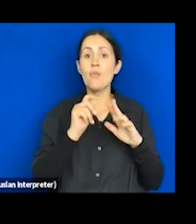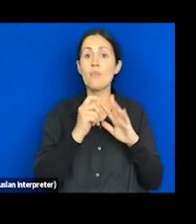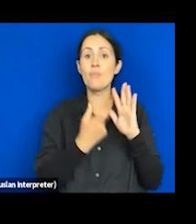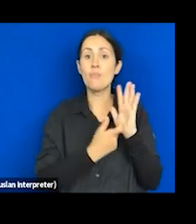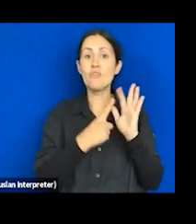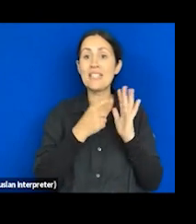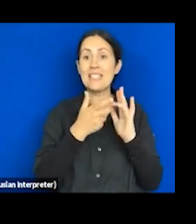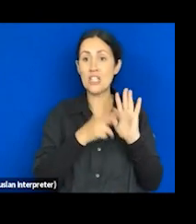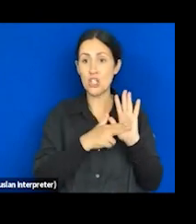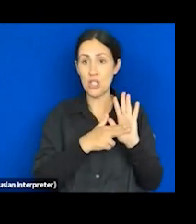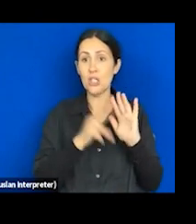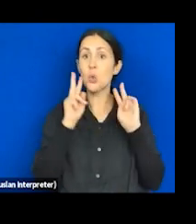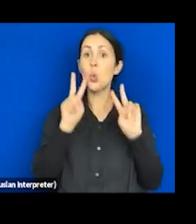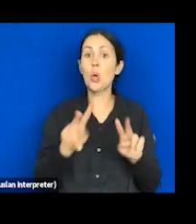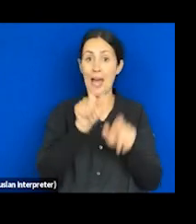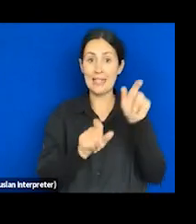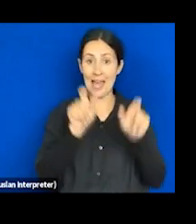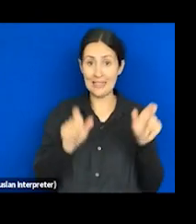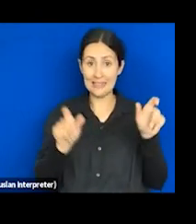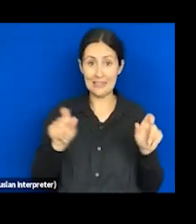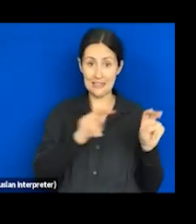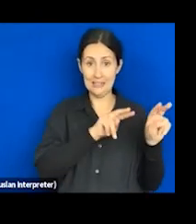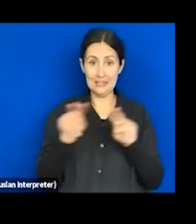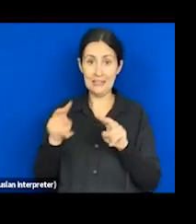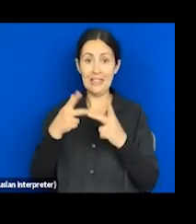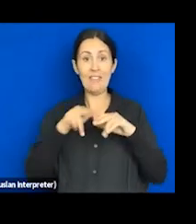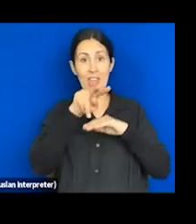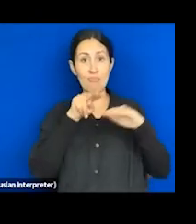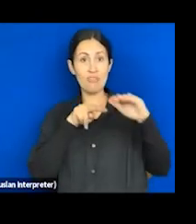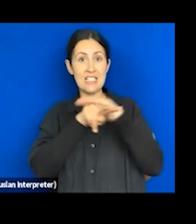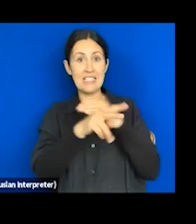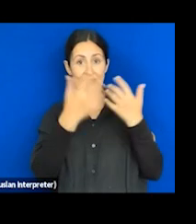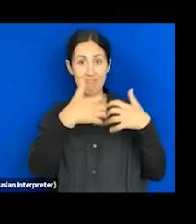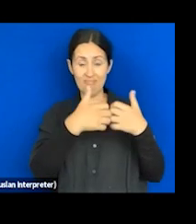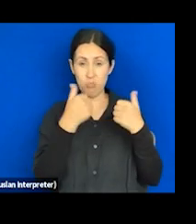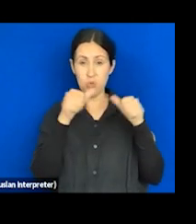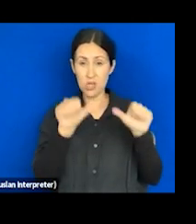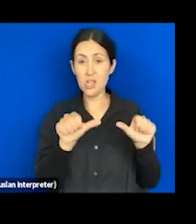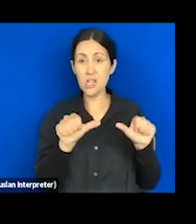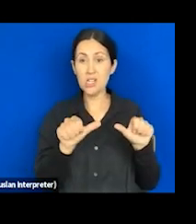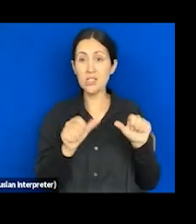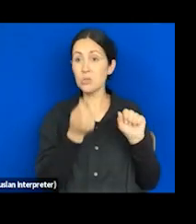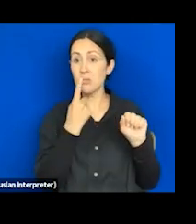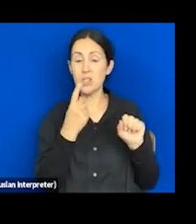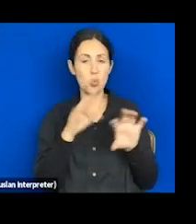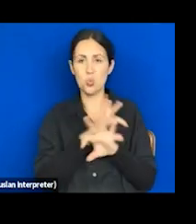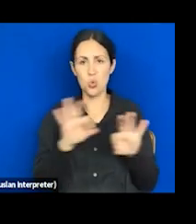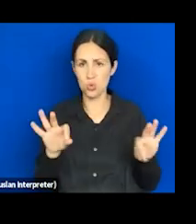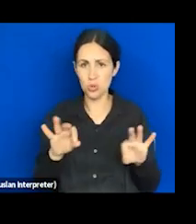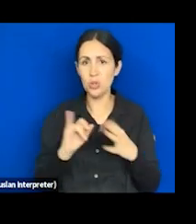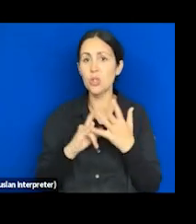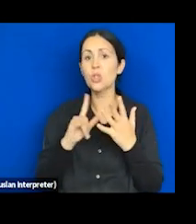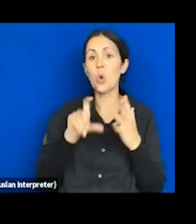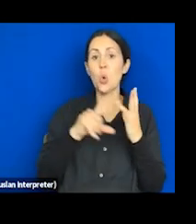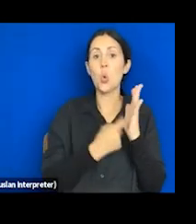to do it is to look at candidates of how these predictive mechanisms are encoded in brain function, and cortical traveling